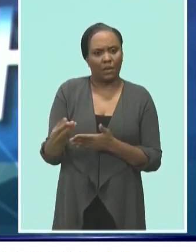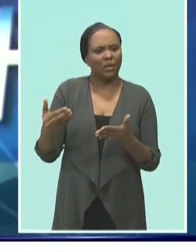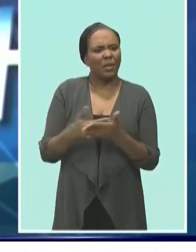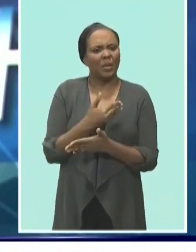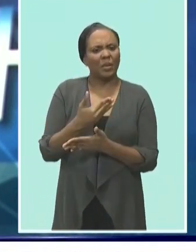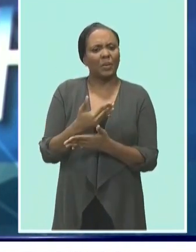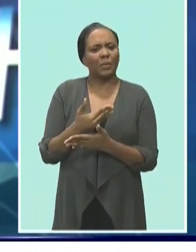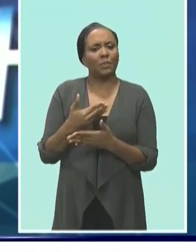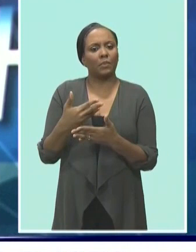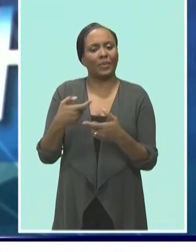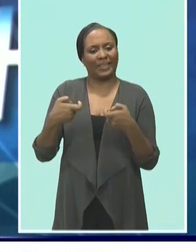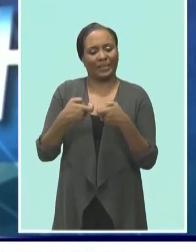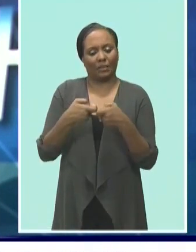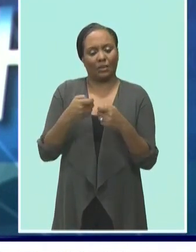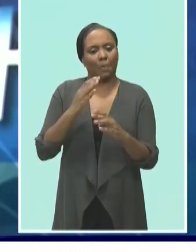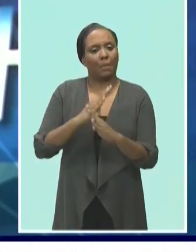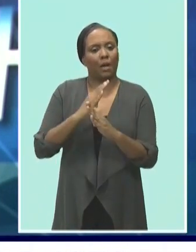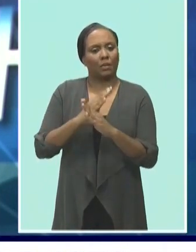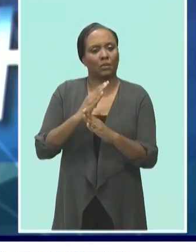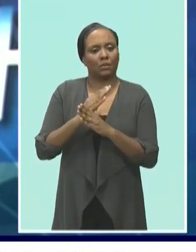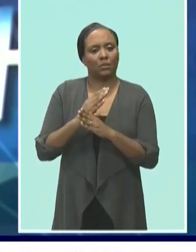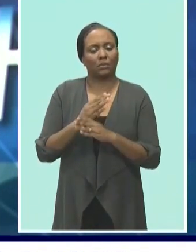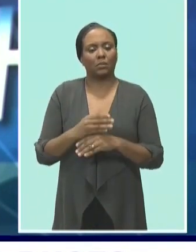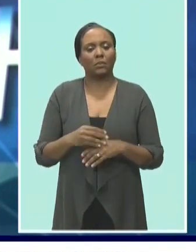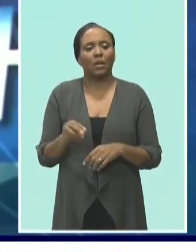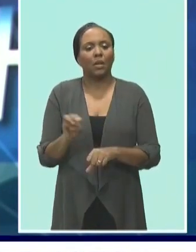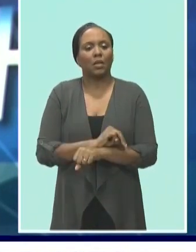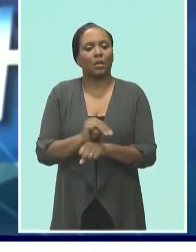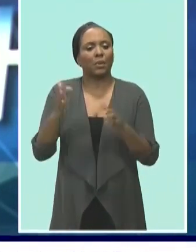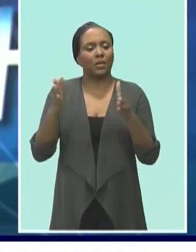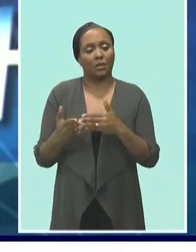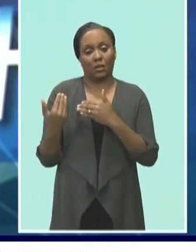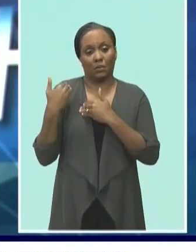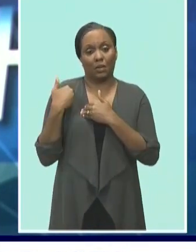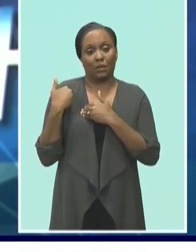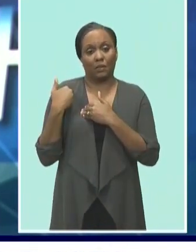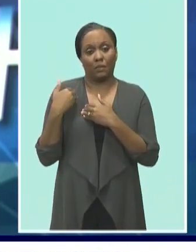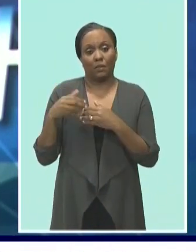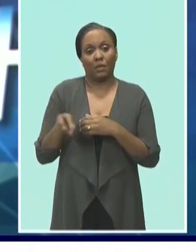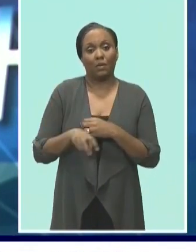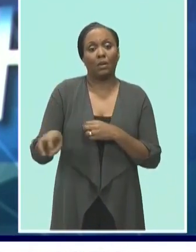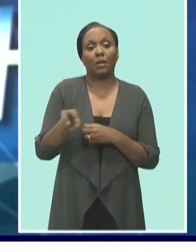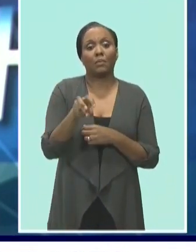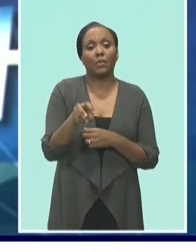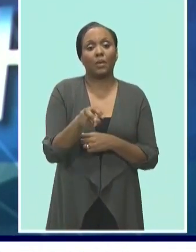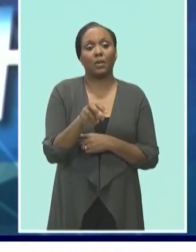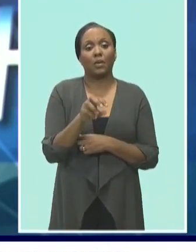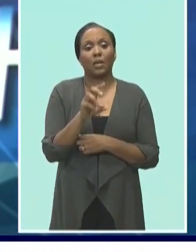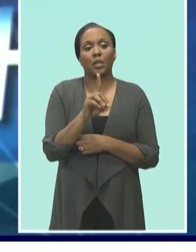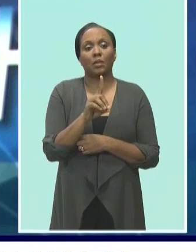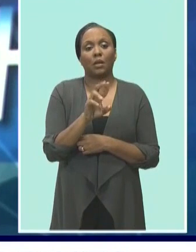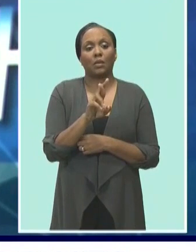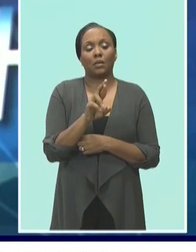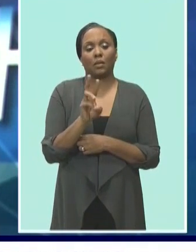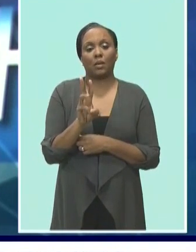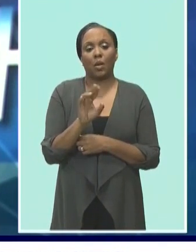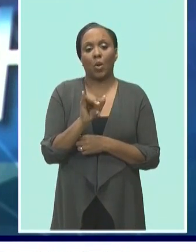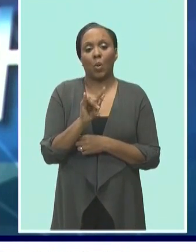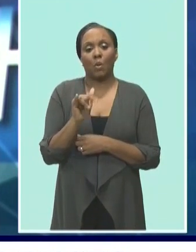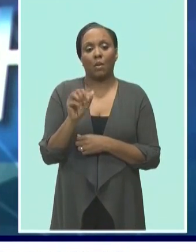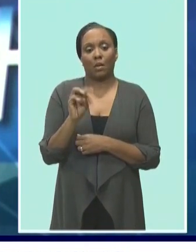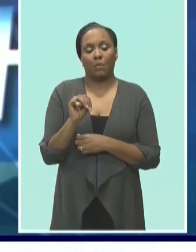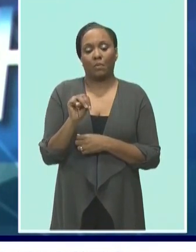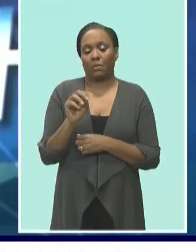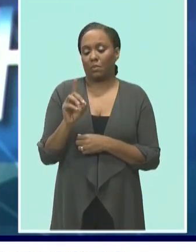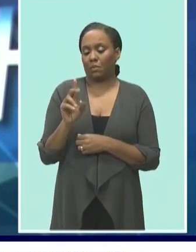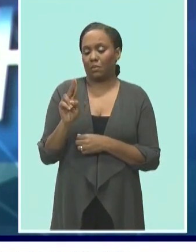electric buses. Confirmation of this from Minister of Transport, Works and Maintenance, Dr. William Duguid, during an exclusive interview at the